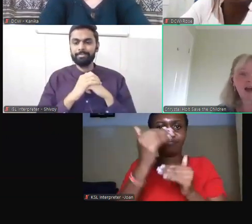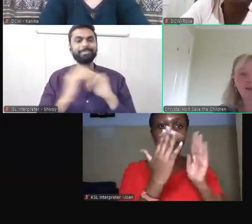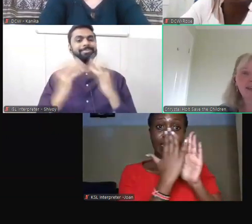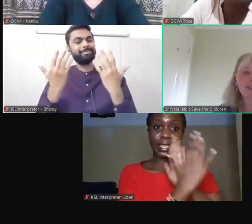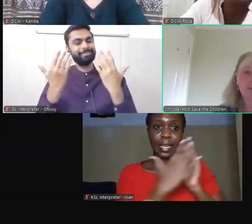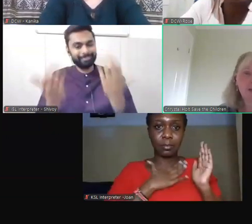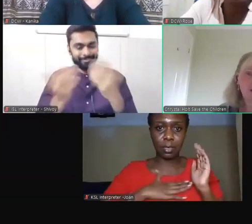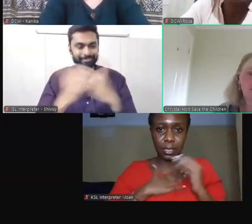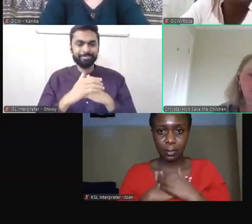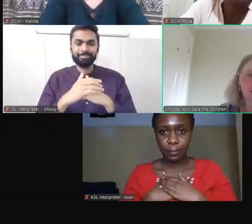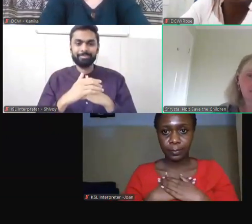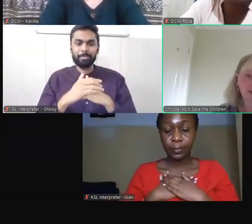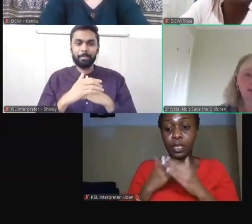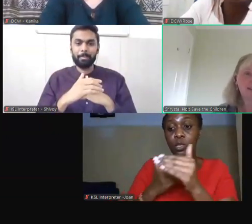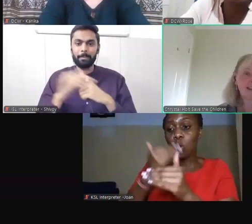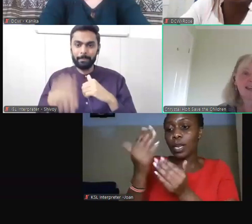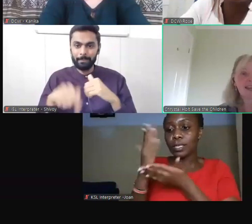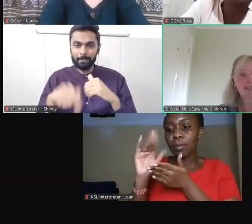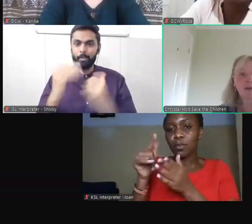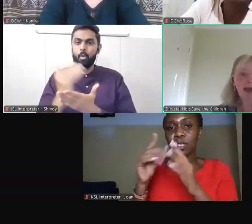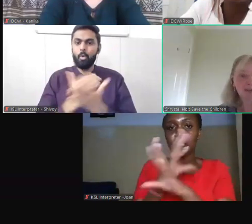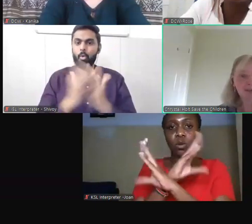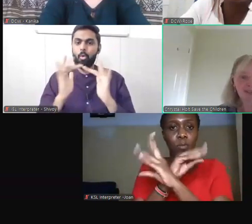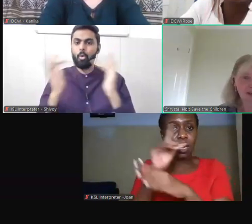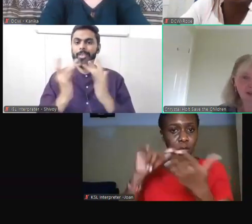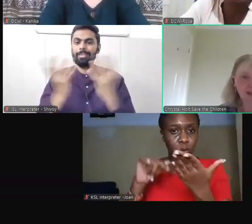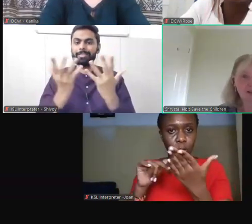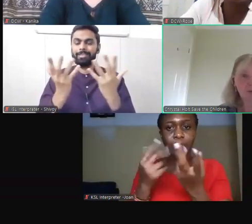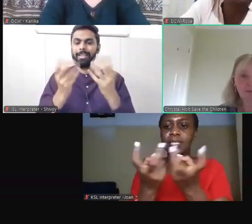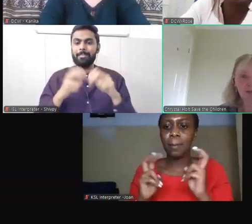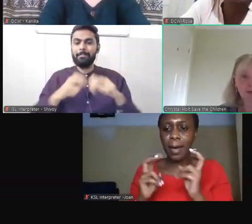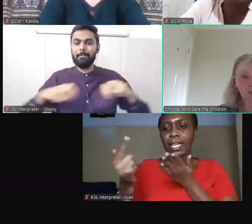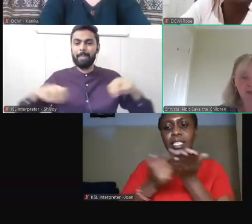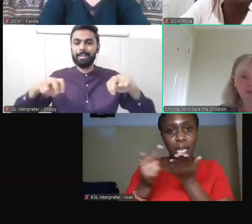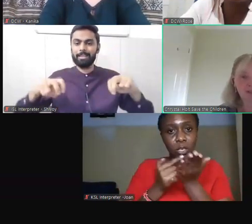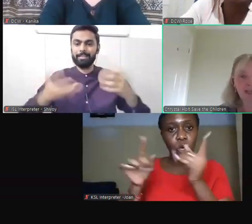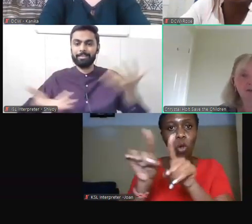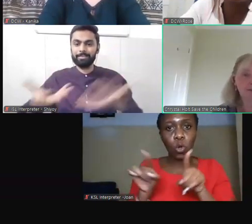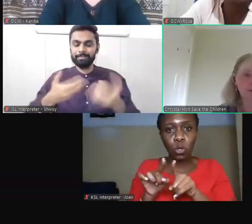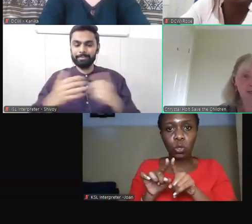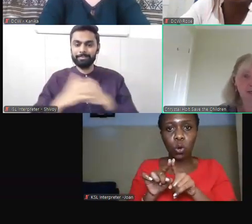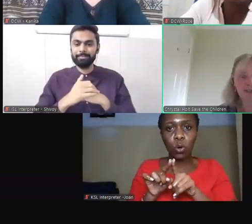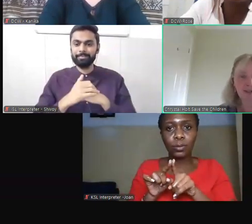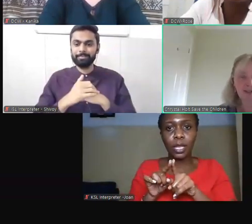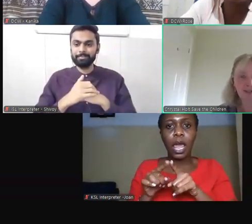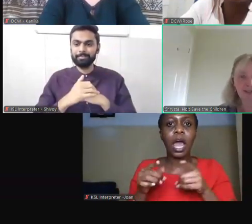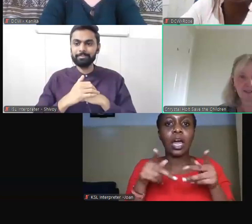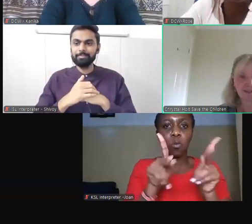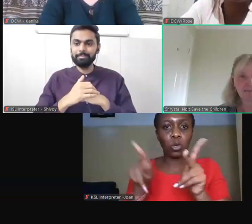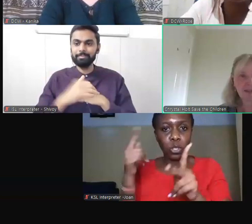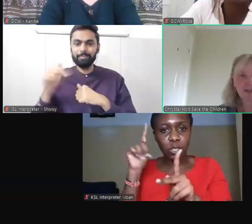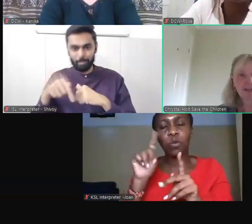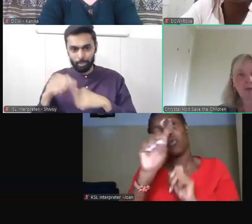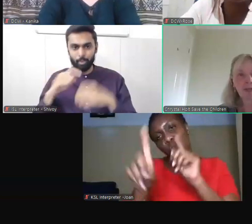So our next part of this webinar is a panel discussion with also opportunity for questions and